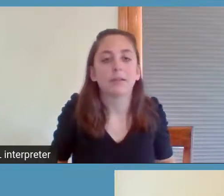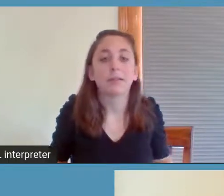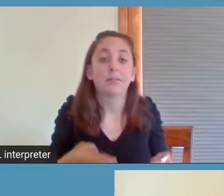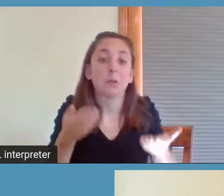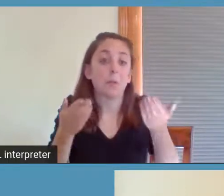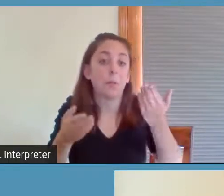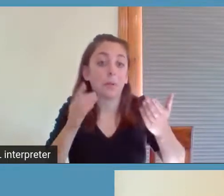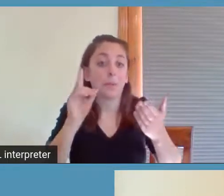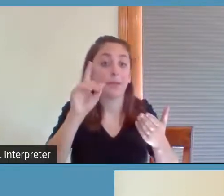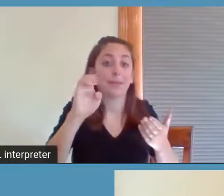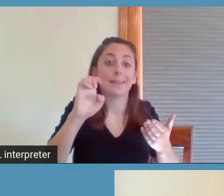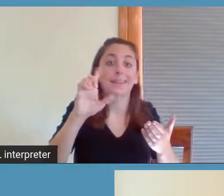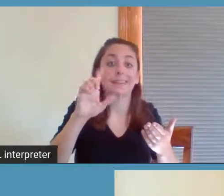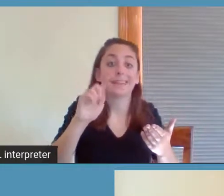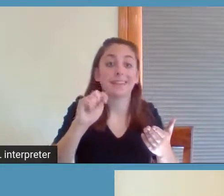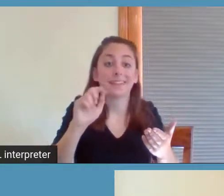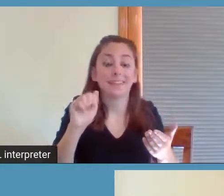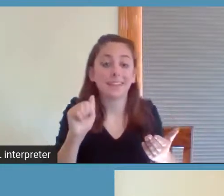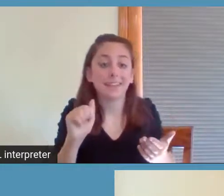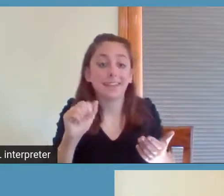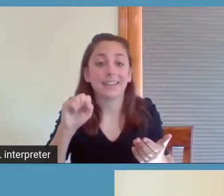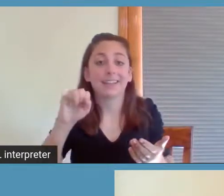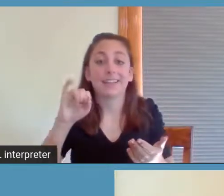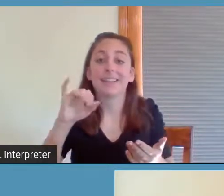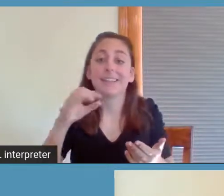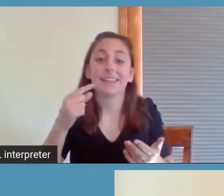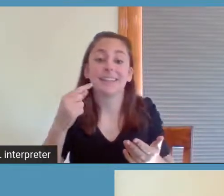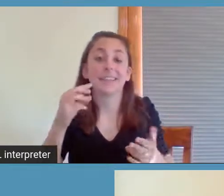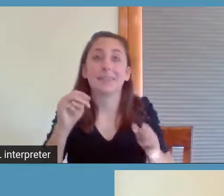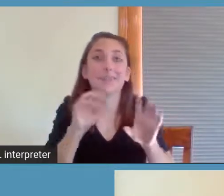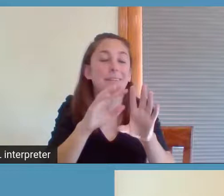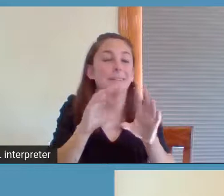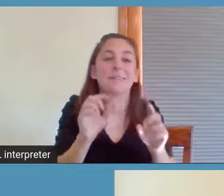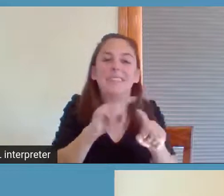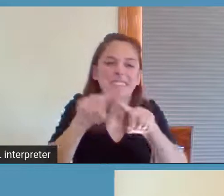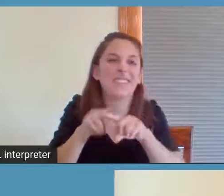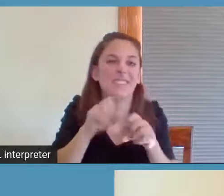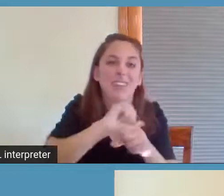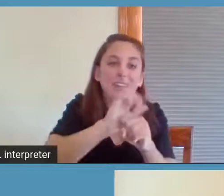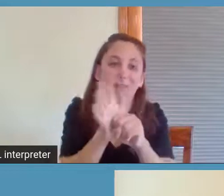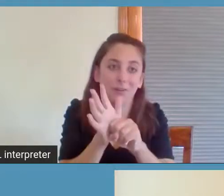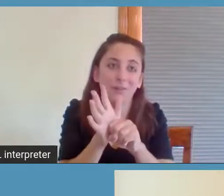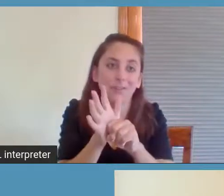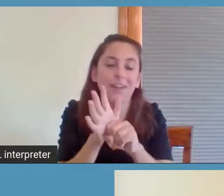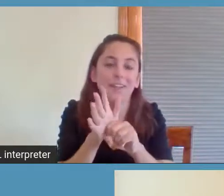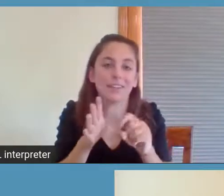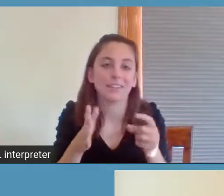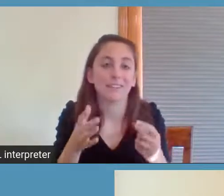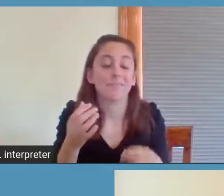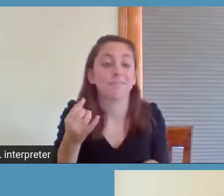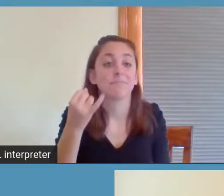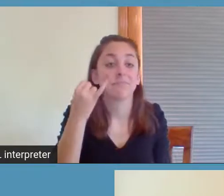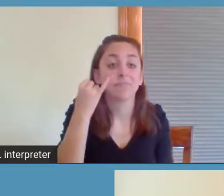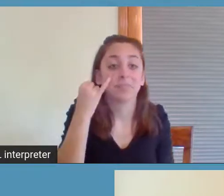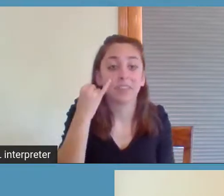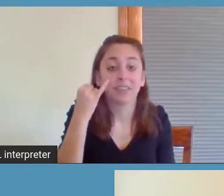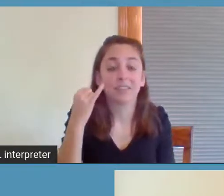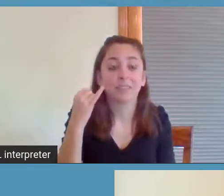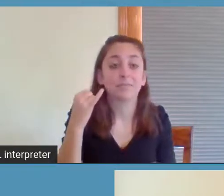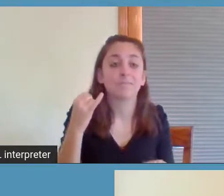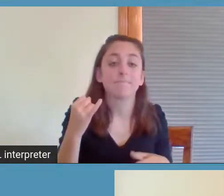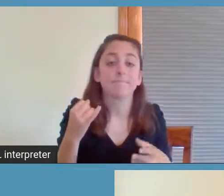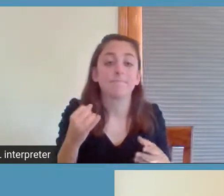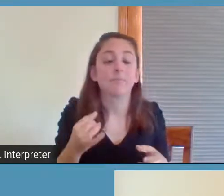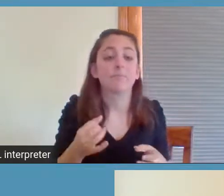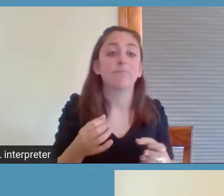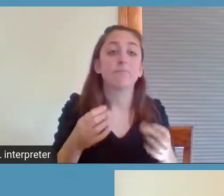then after that there's Sigma, whatever type of variant comes up. If you do have a plan B, you'd have that in, possibly